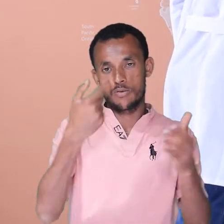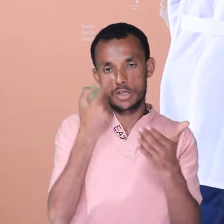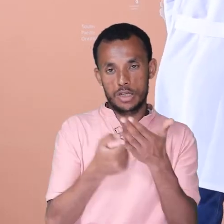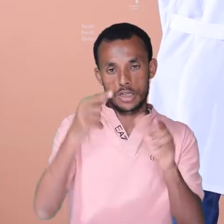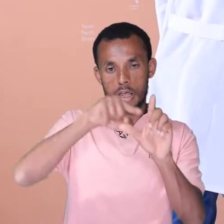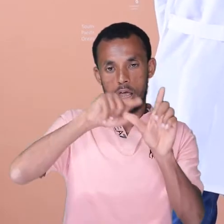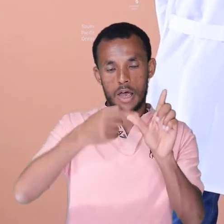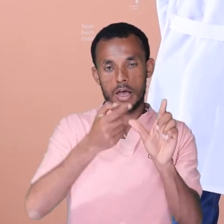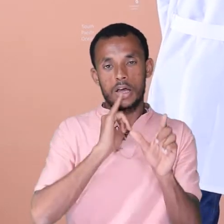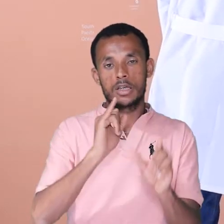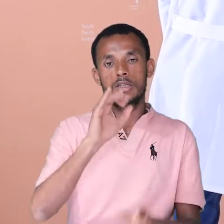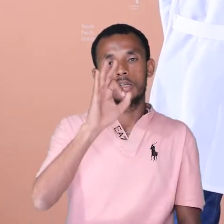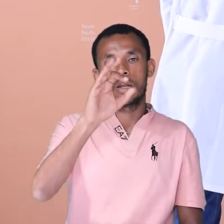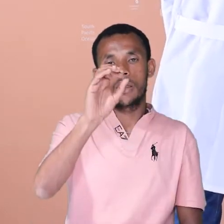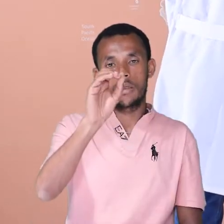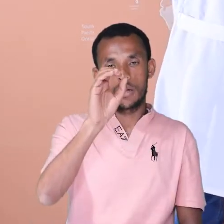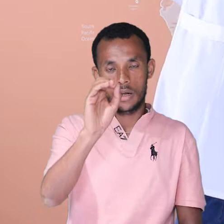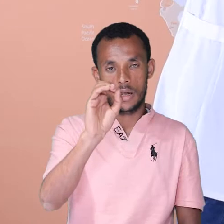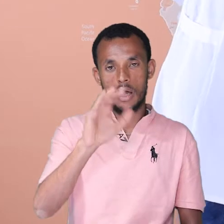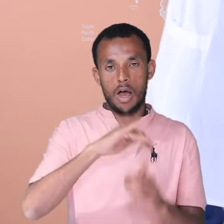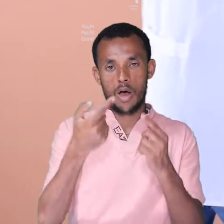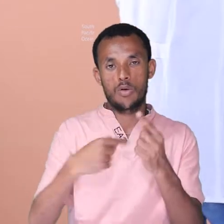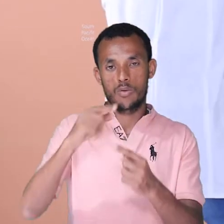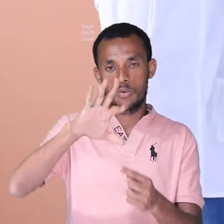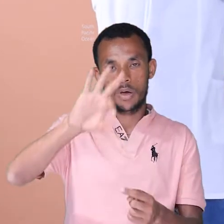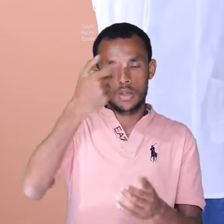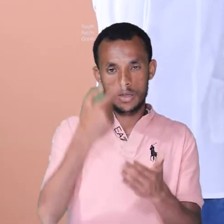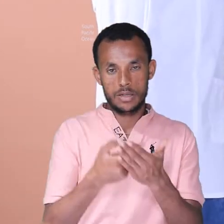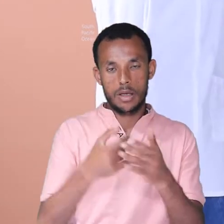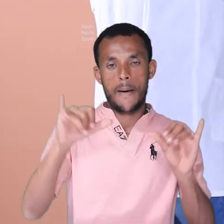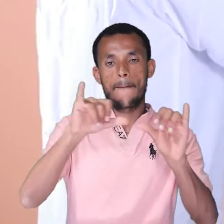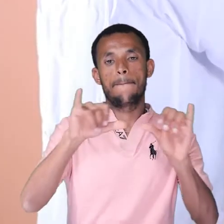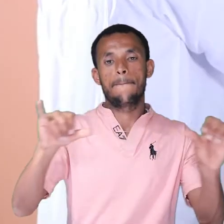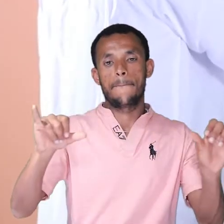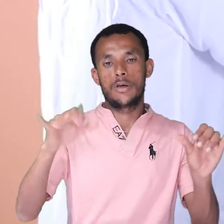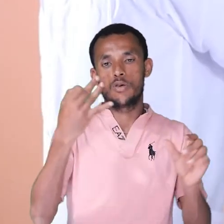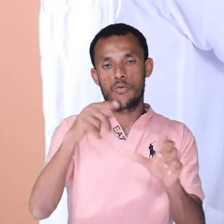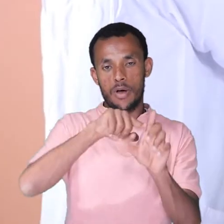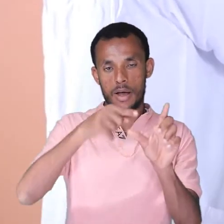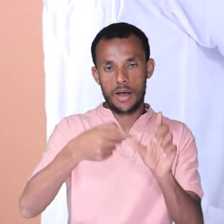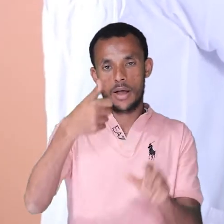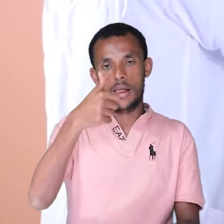angle is 90 degree. How to get this one? Measure of angle